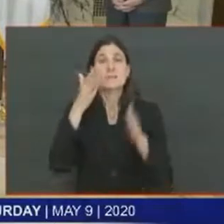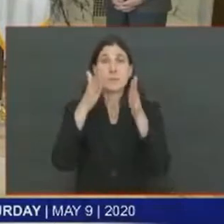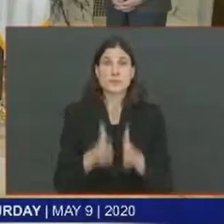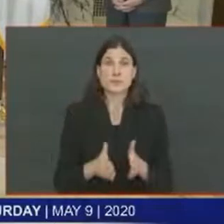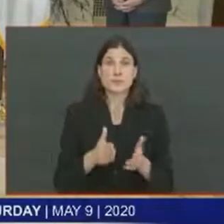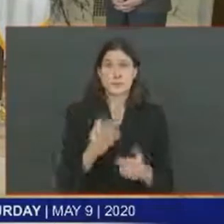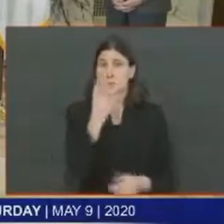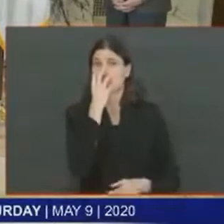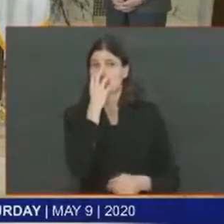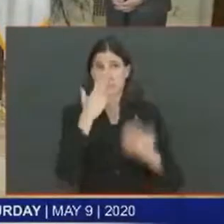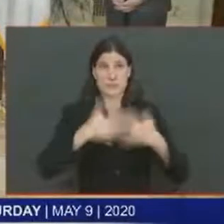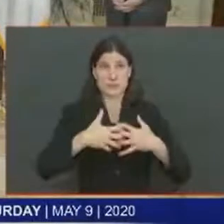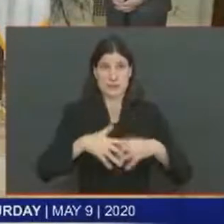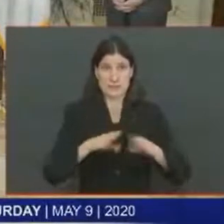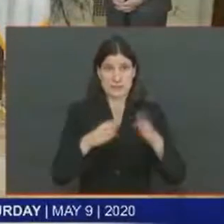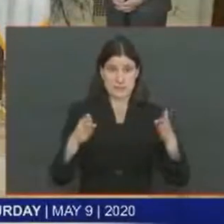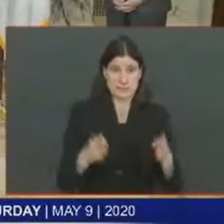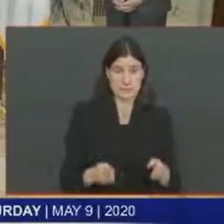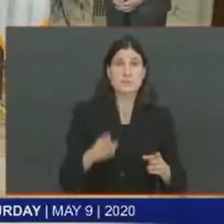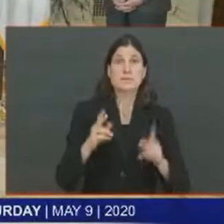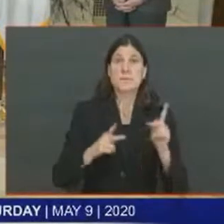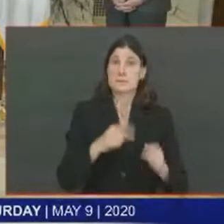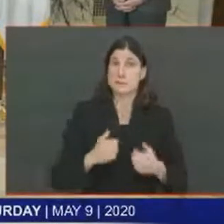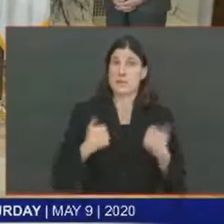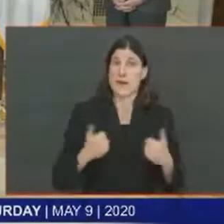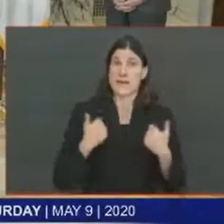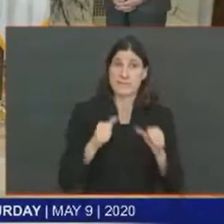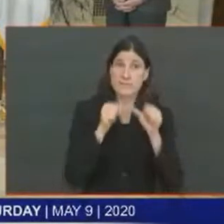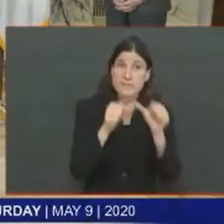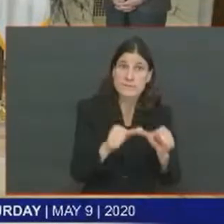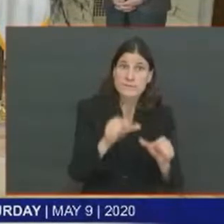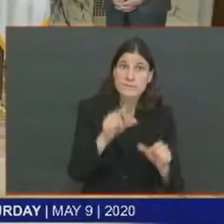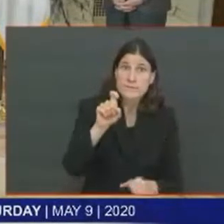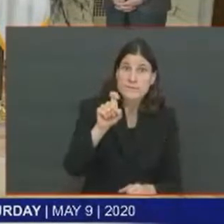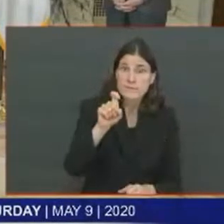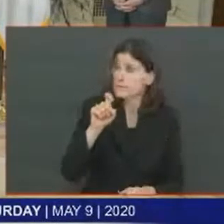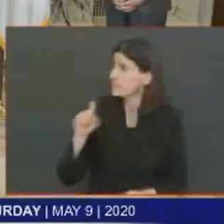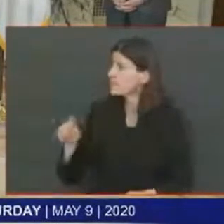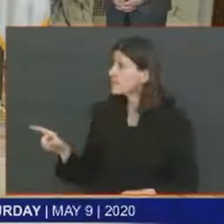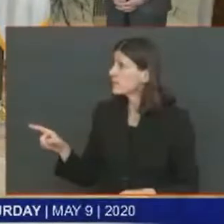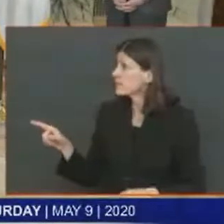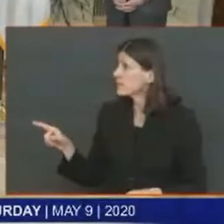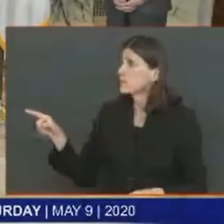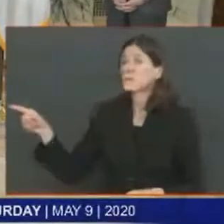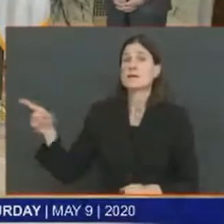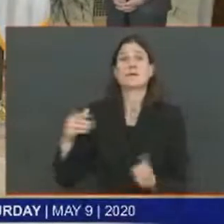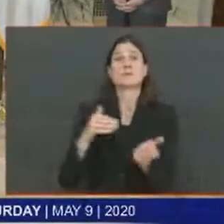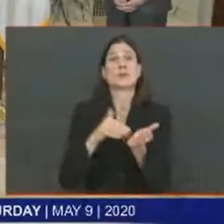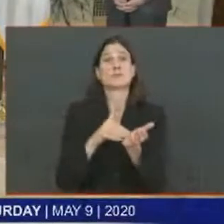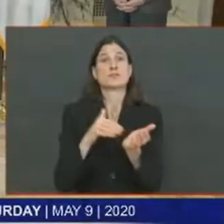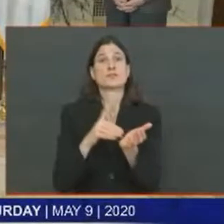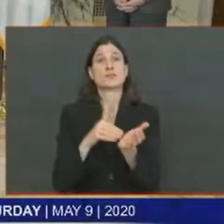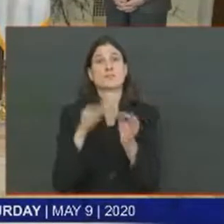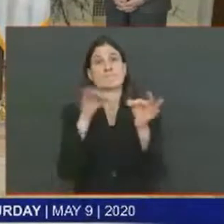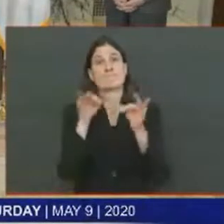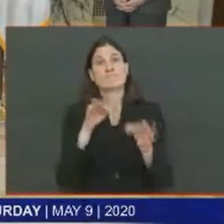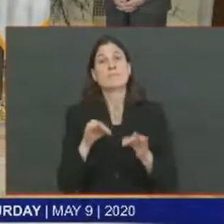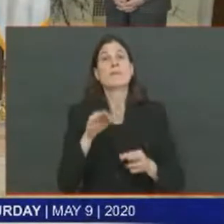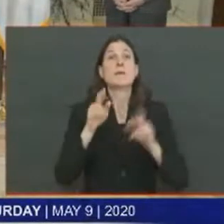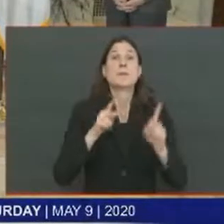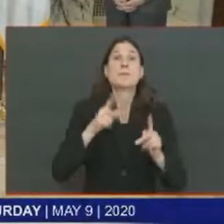certainly know that people who are in the hospital and those who are in the ICU and